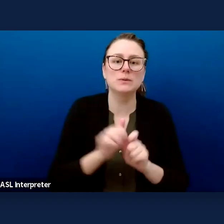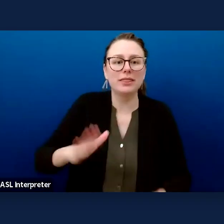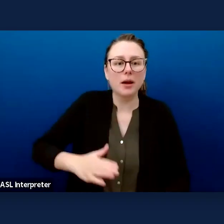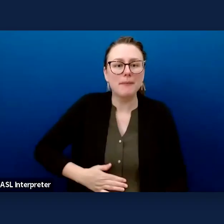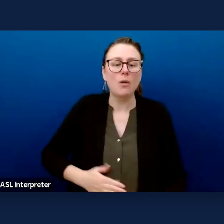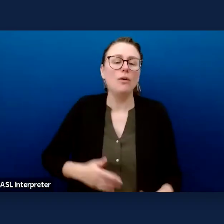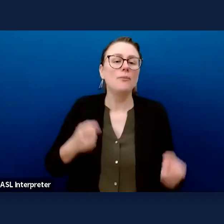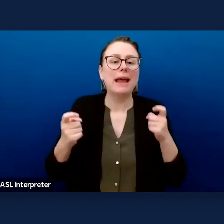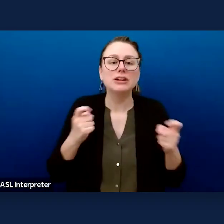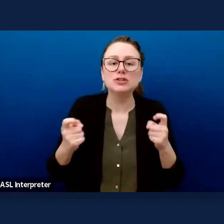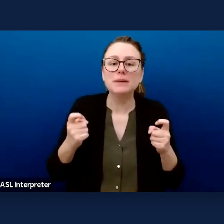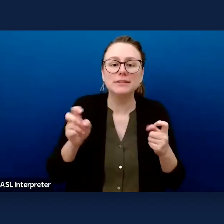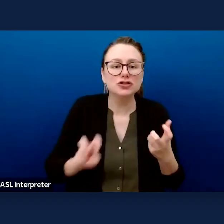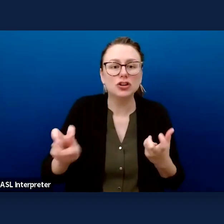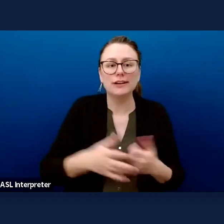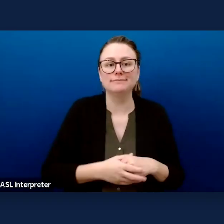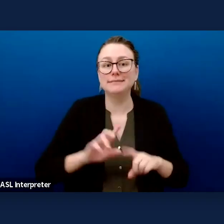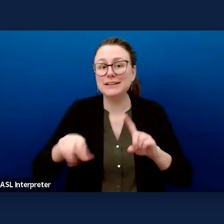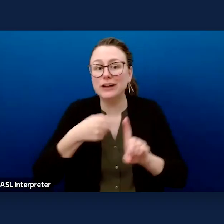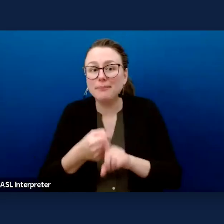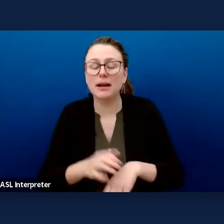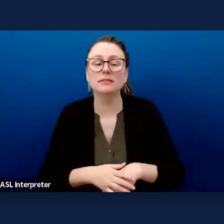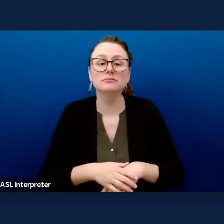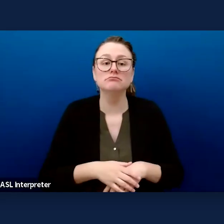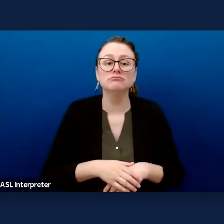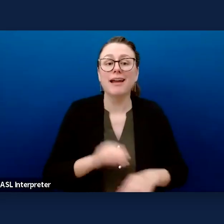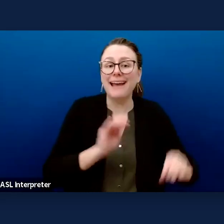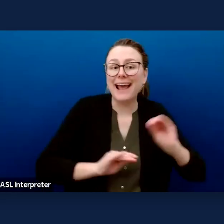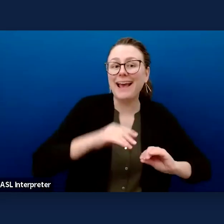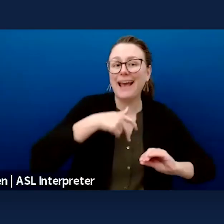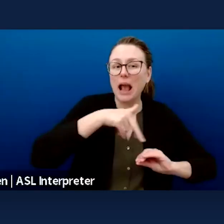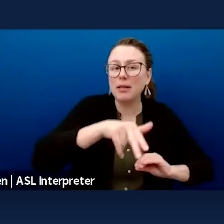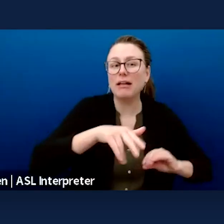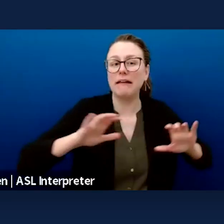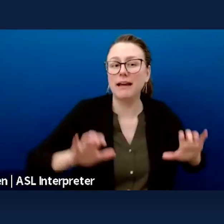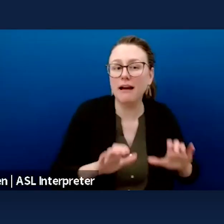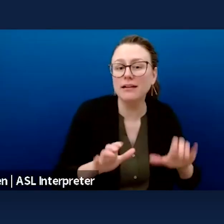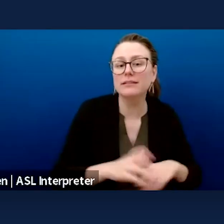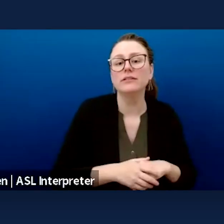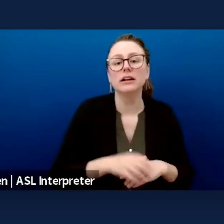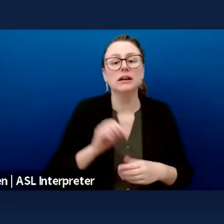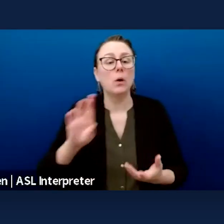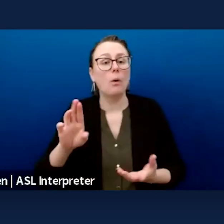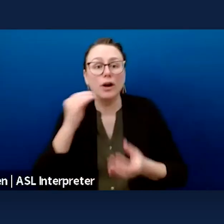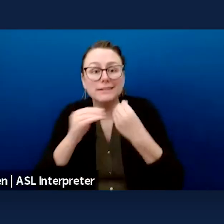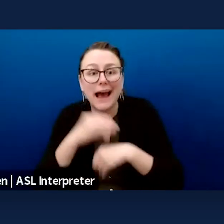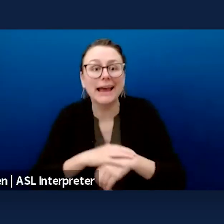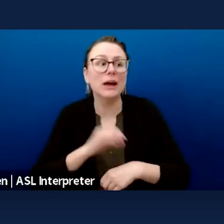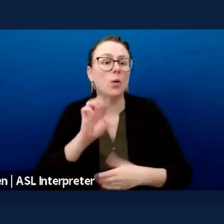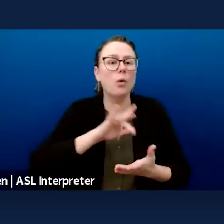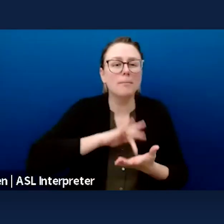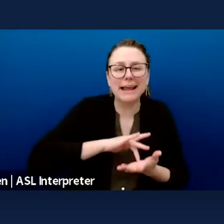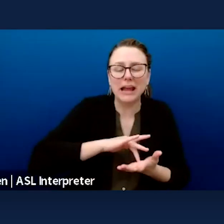who've had different impacts on them, whether ambulating and physical activity or diet or